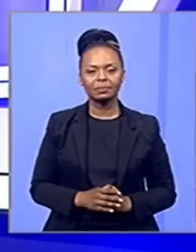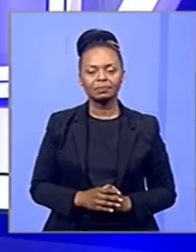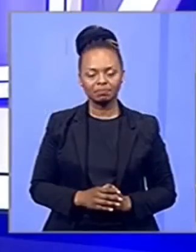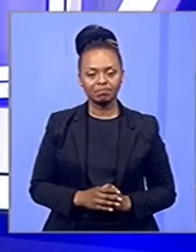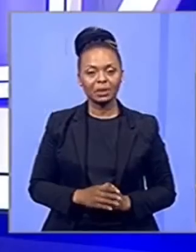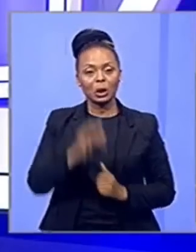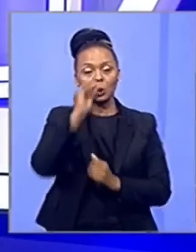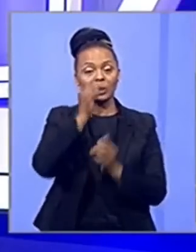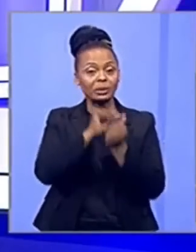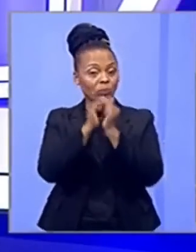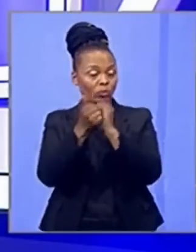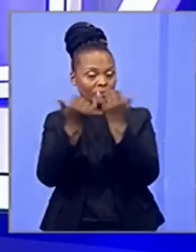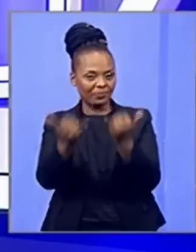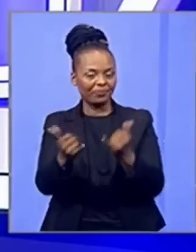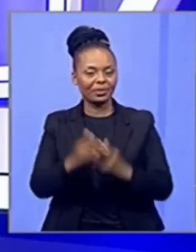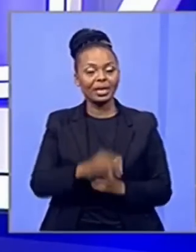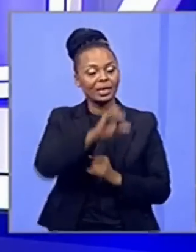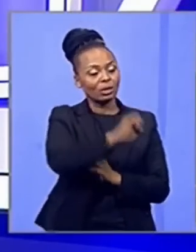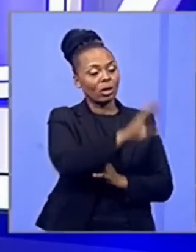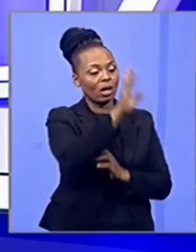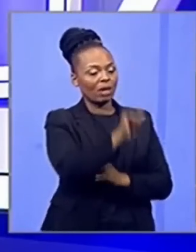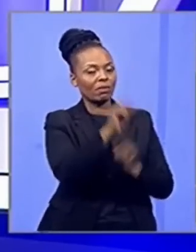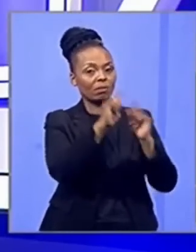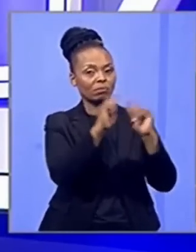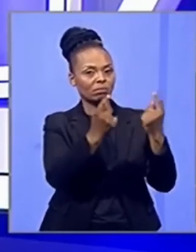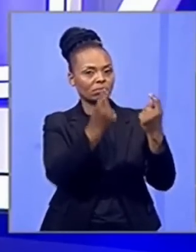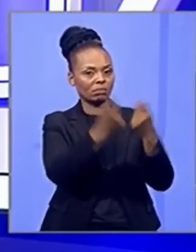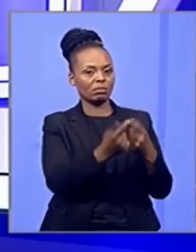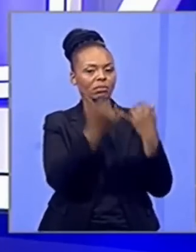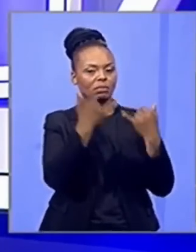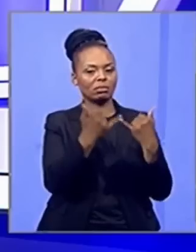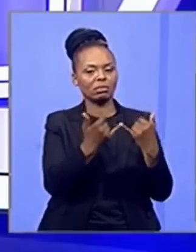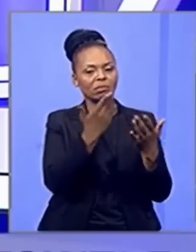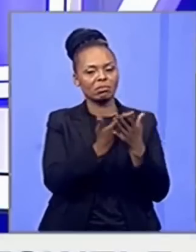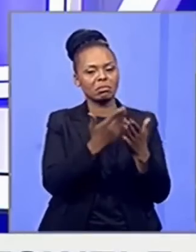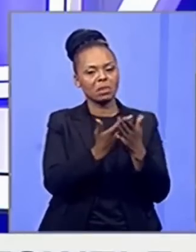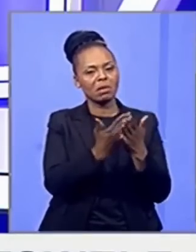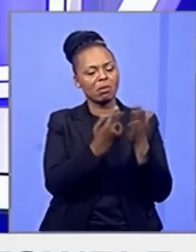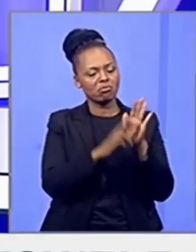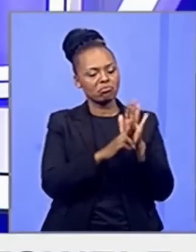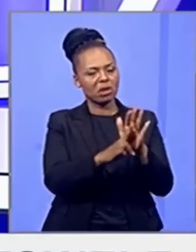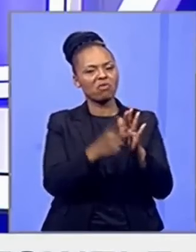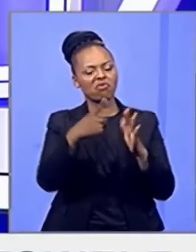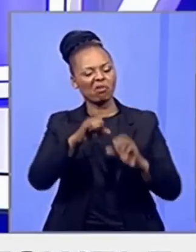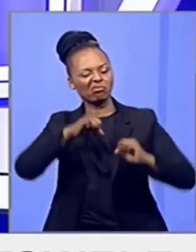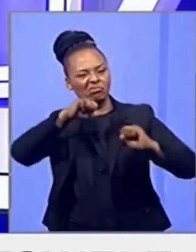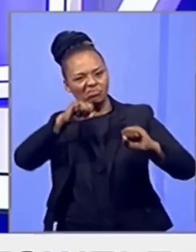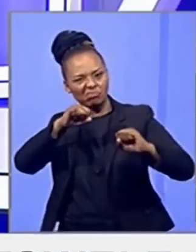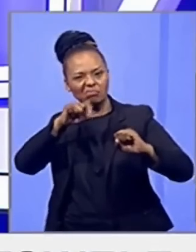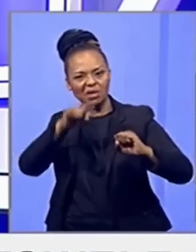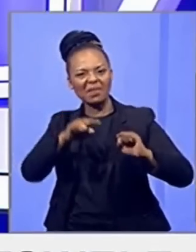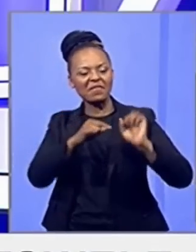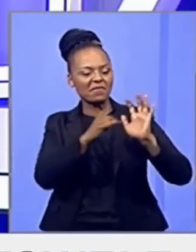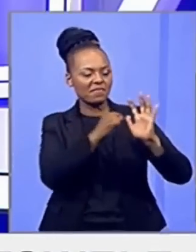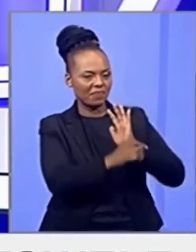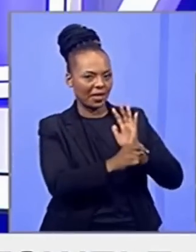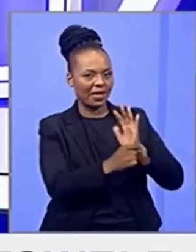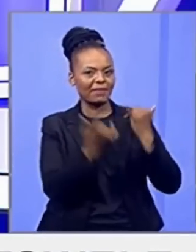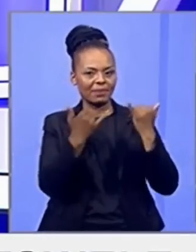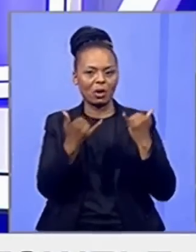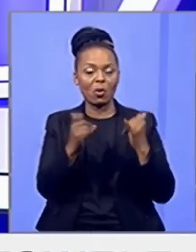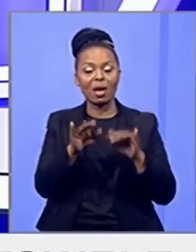Tša dipapadi, Afrika Borwa e tla ba e na le dinkgwete tša papadi ya ntwa ya matswele tše 5 ka